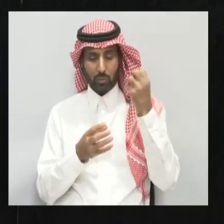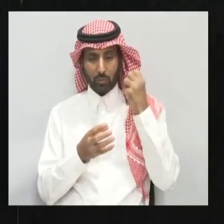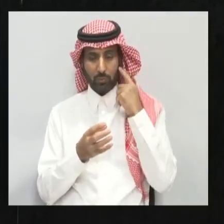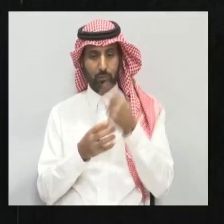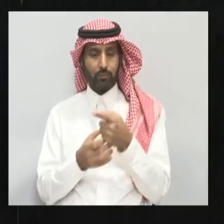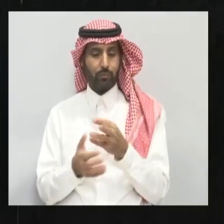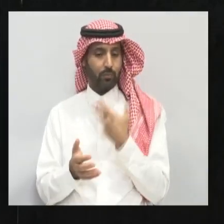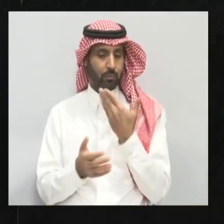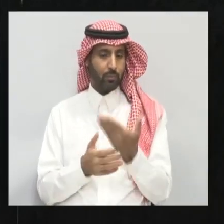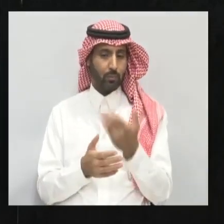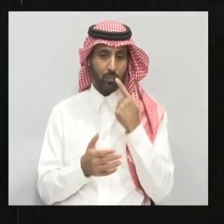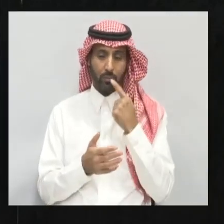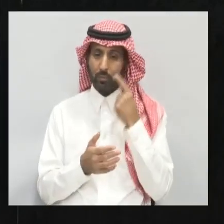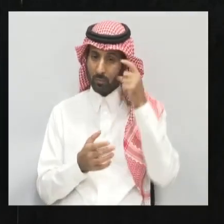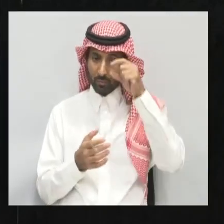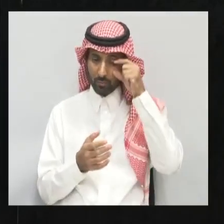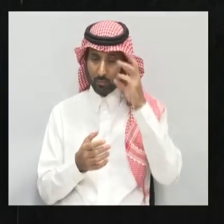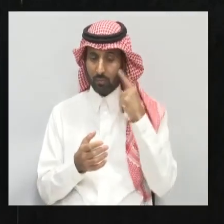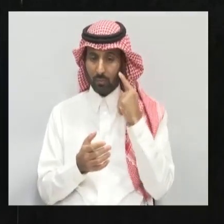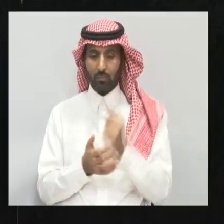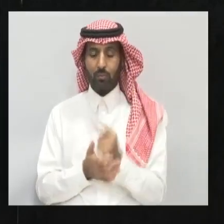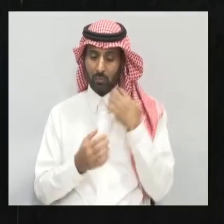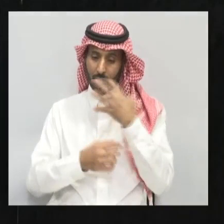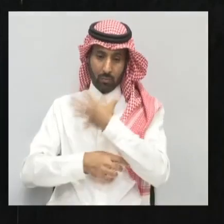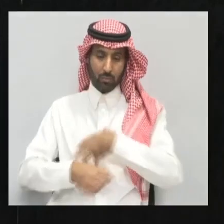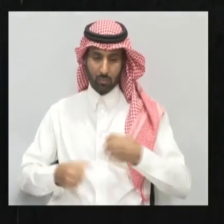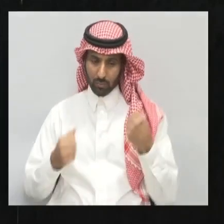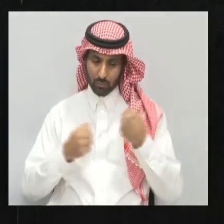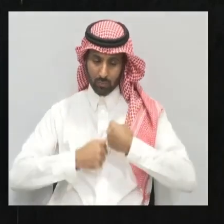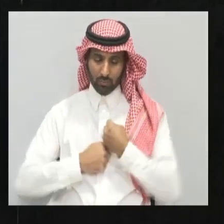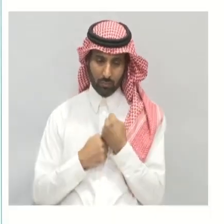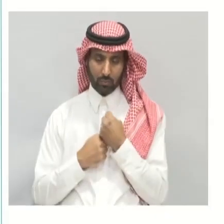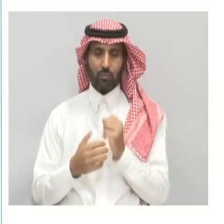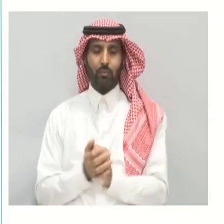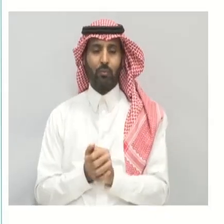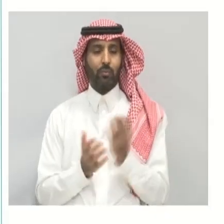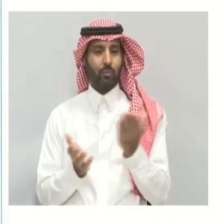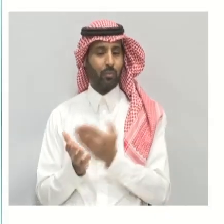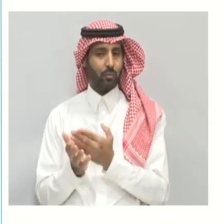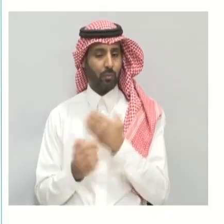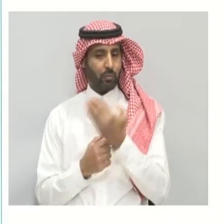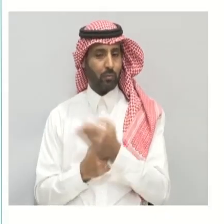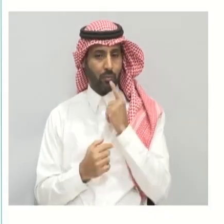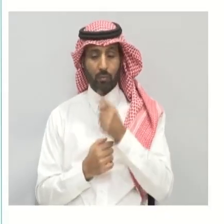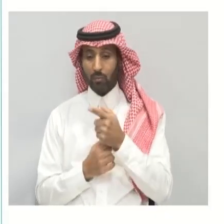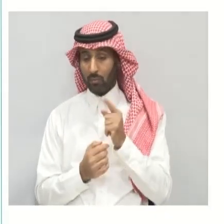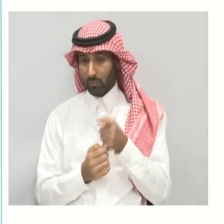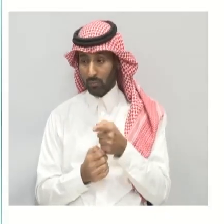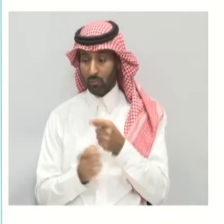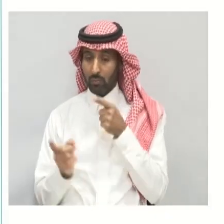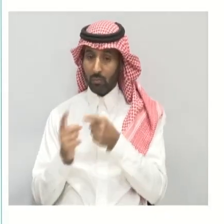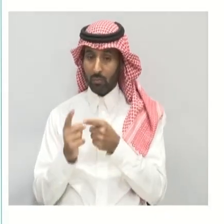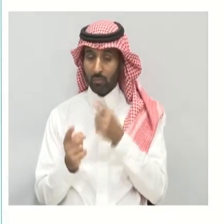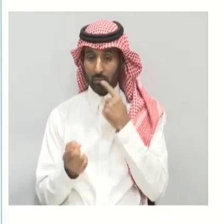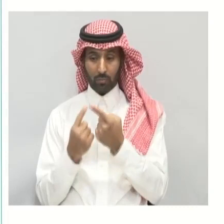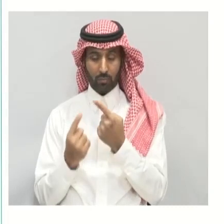and so they would wear these kind of clothing with these sunglasses. And also in your turn, we